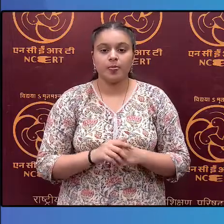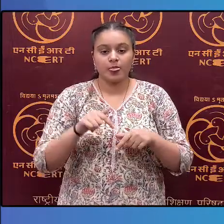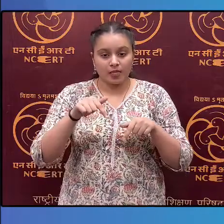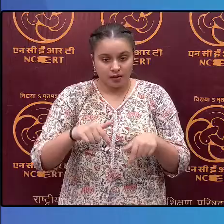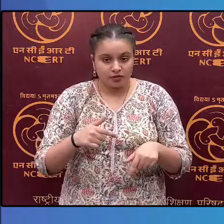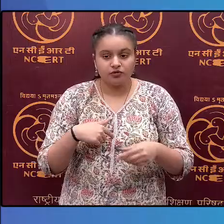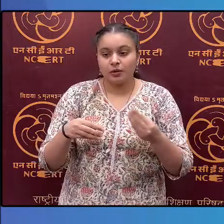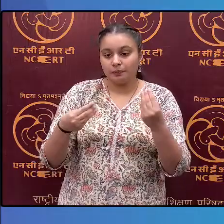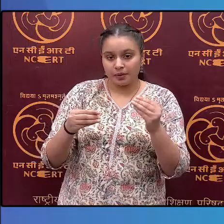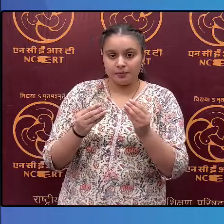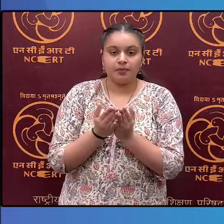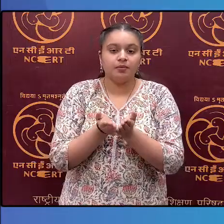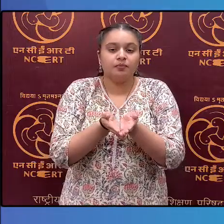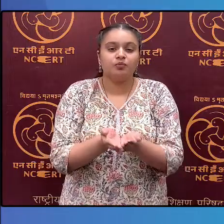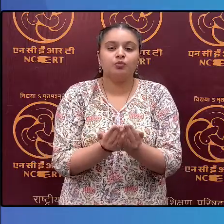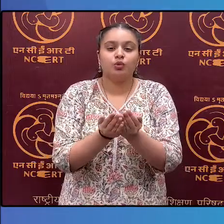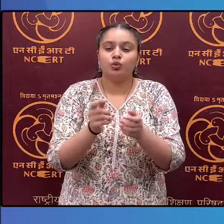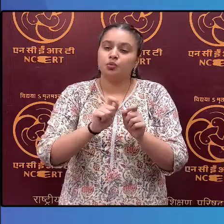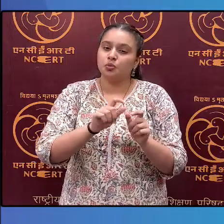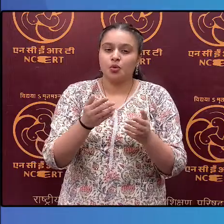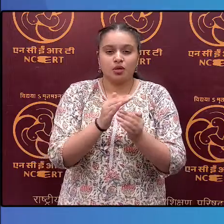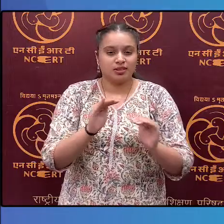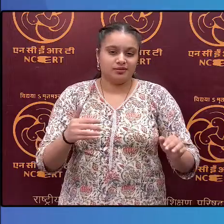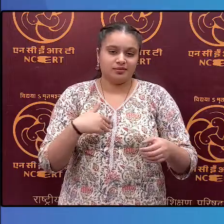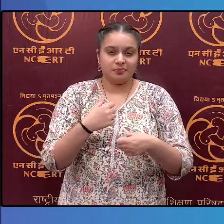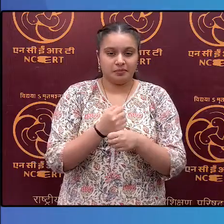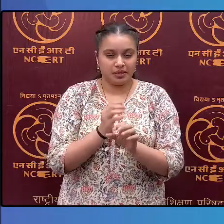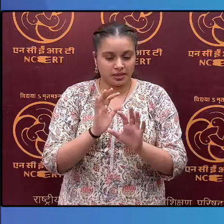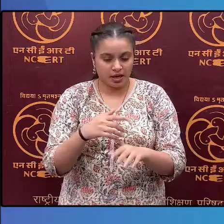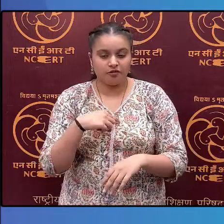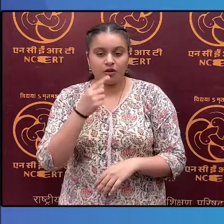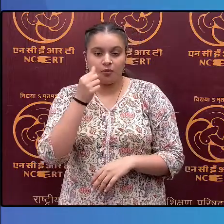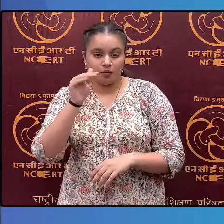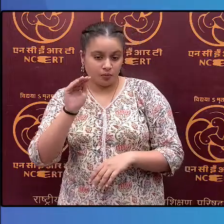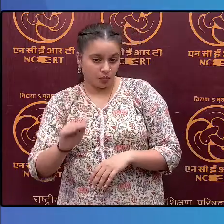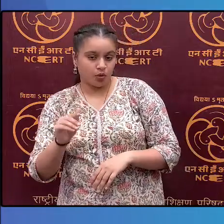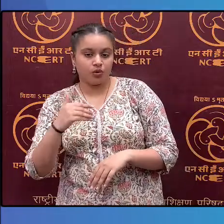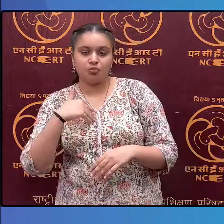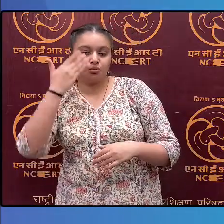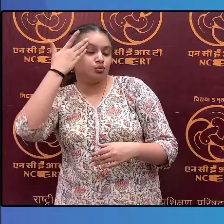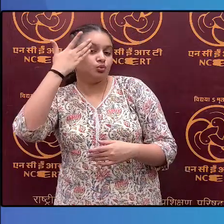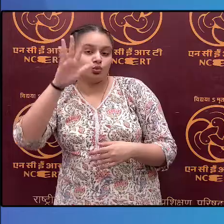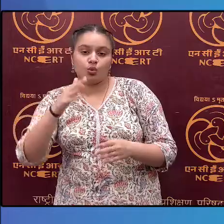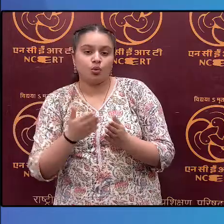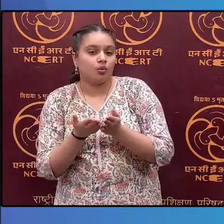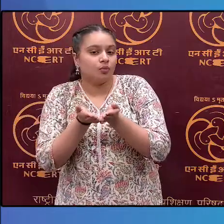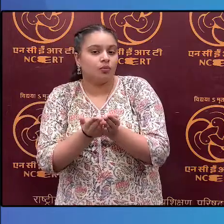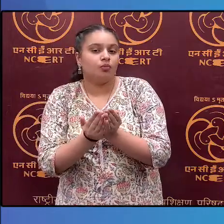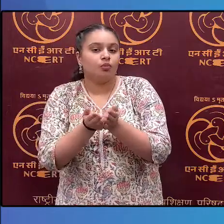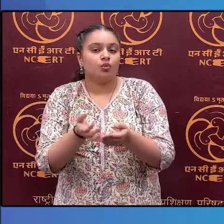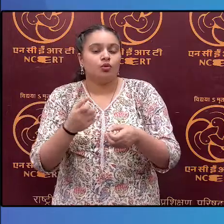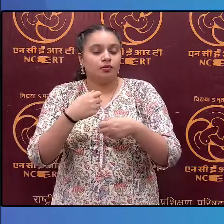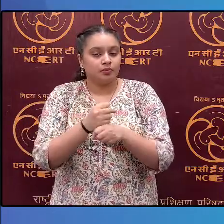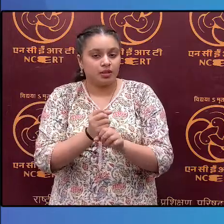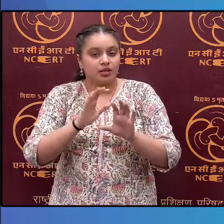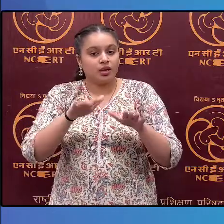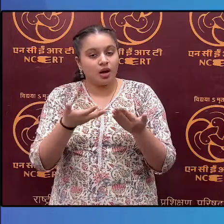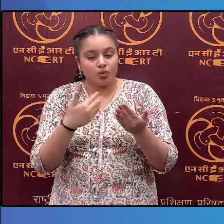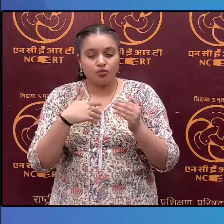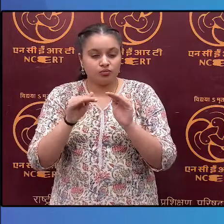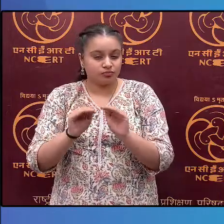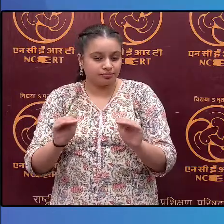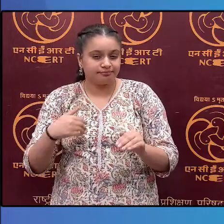used to make paper boats in our childhood also. So, in this story, the boy is unable to make paper boats. He is very small and he don't know. He is